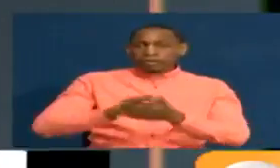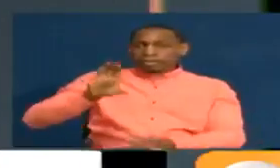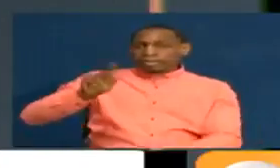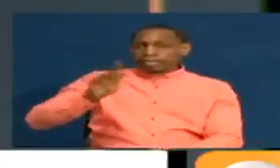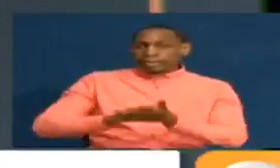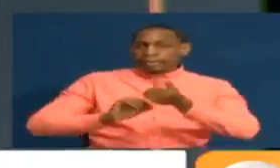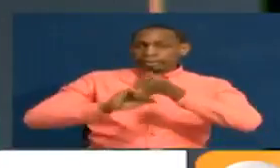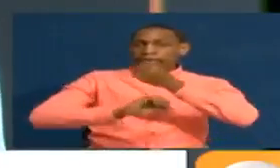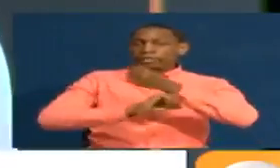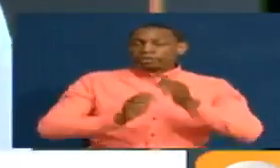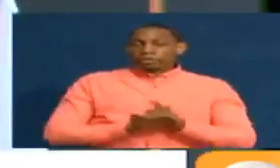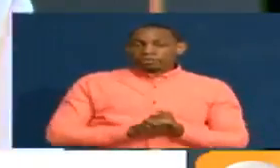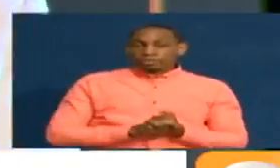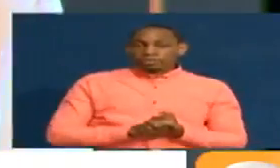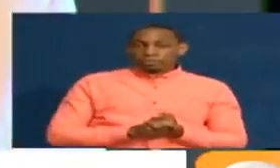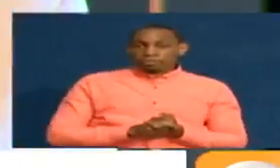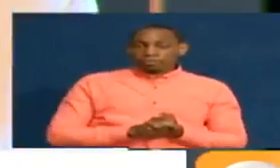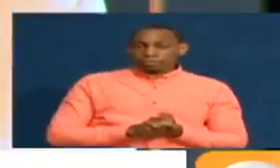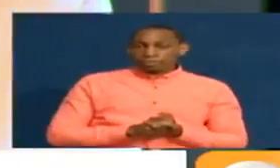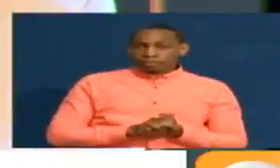Chris Kirubi Foundation